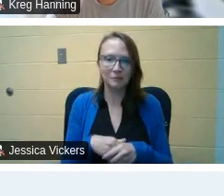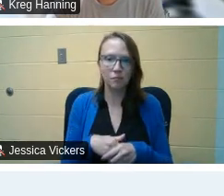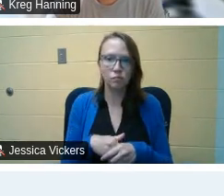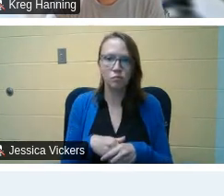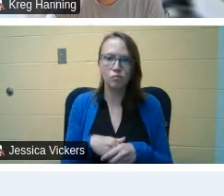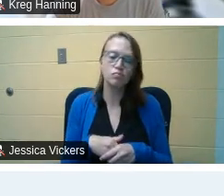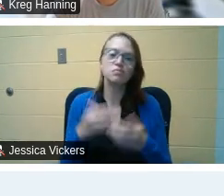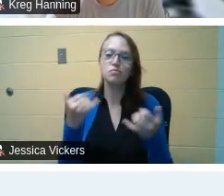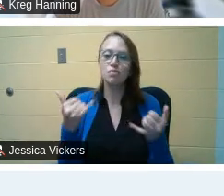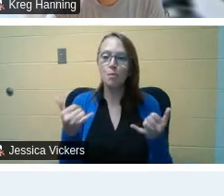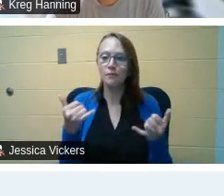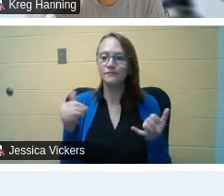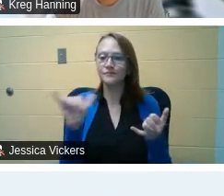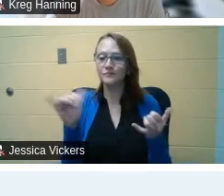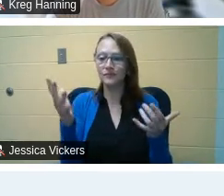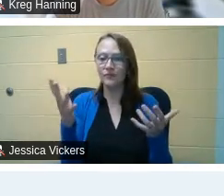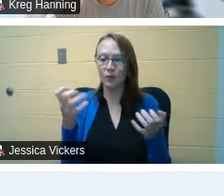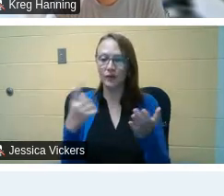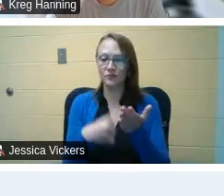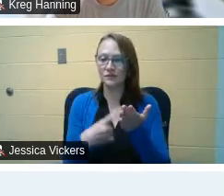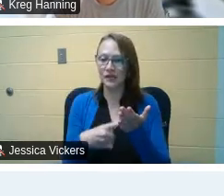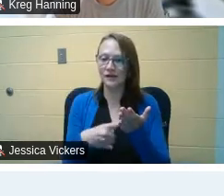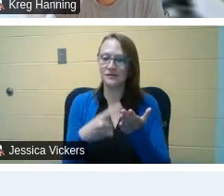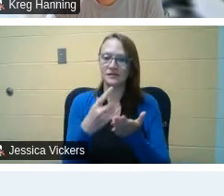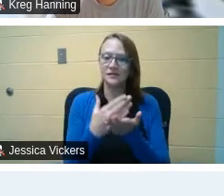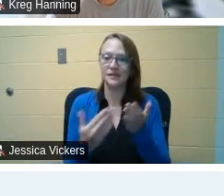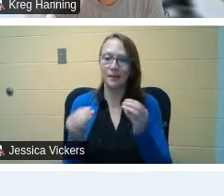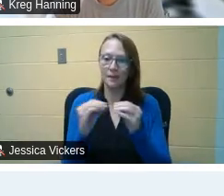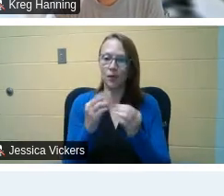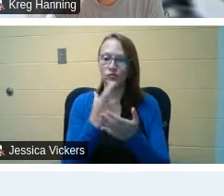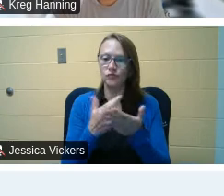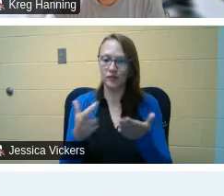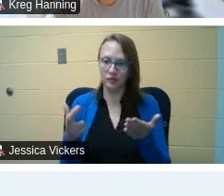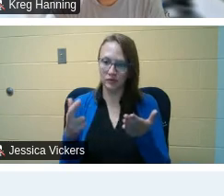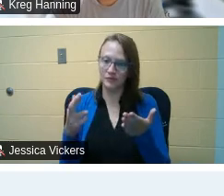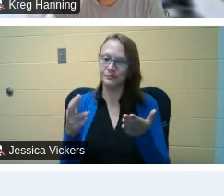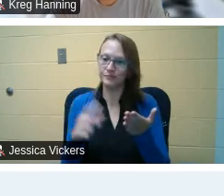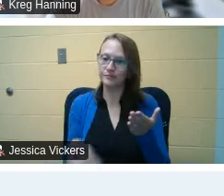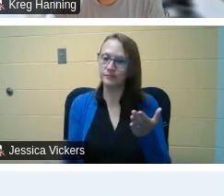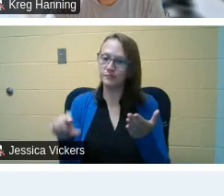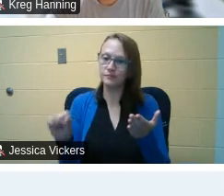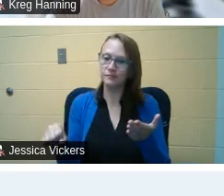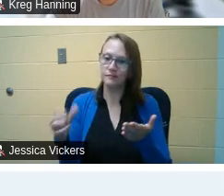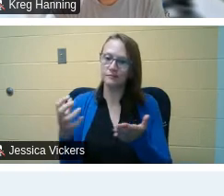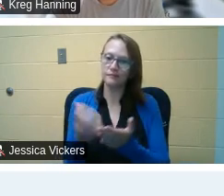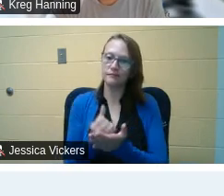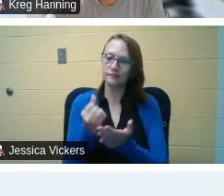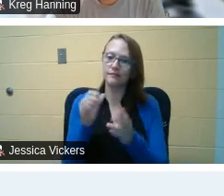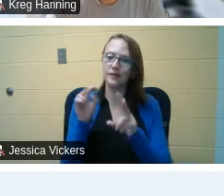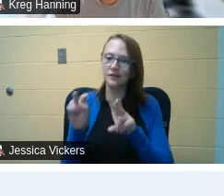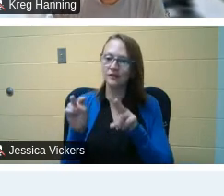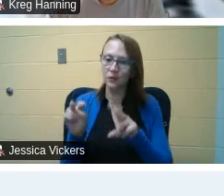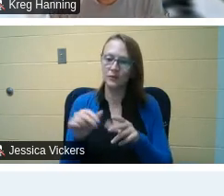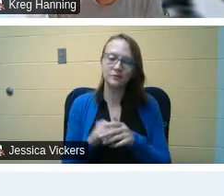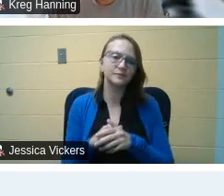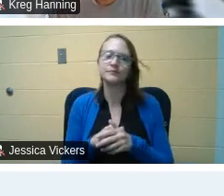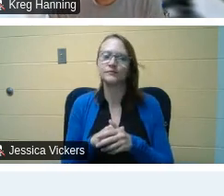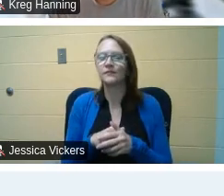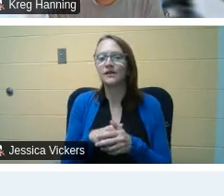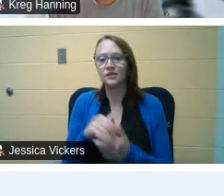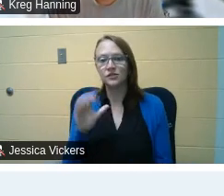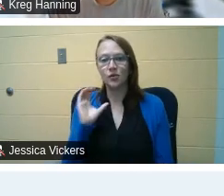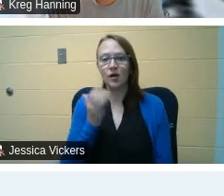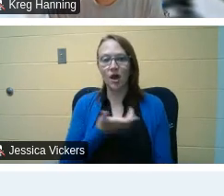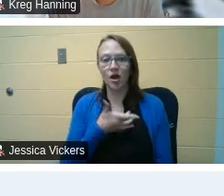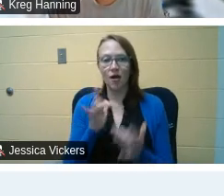And I wanted to also talk a little bit about some more resources that you all can look forward to. So on our